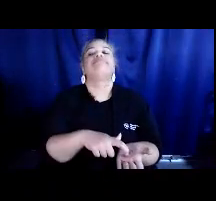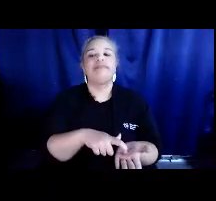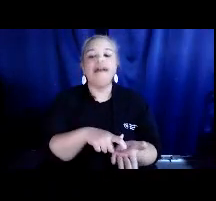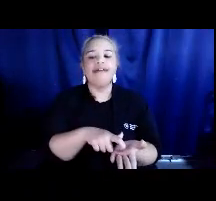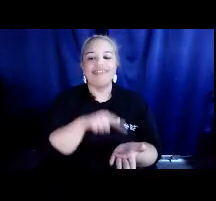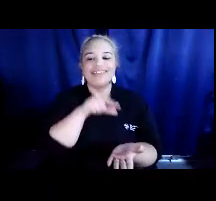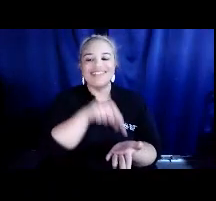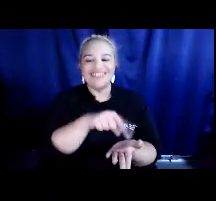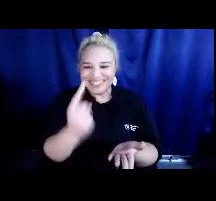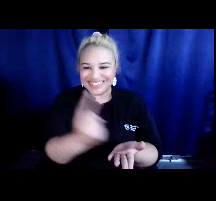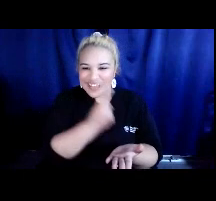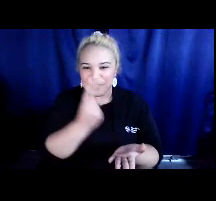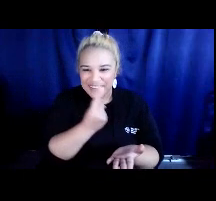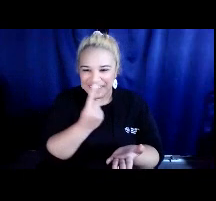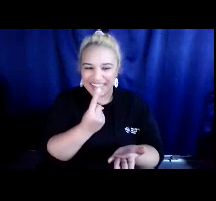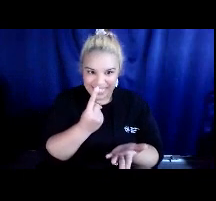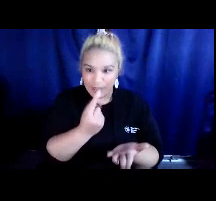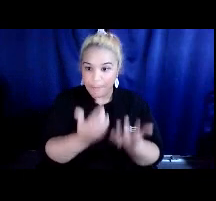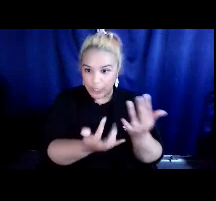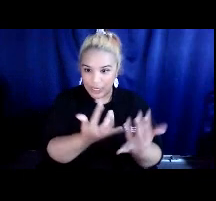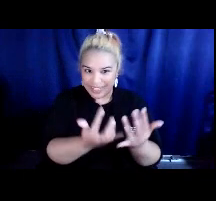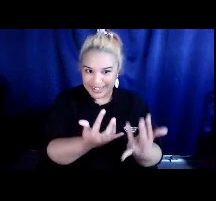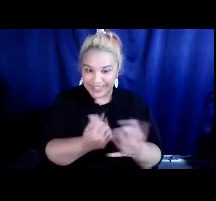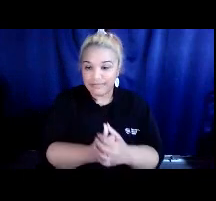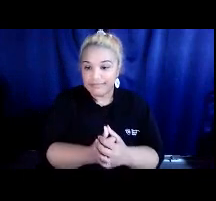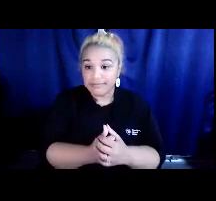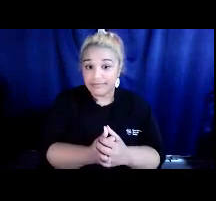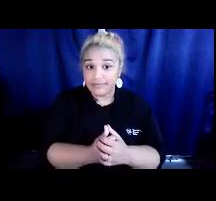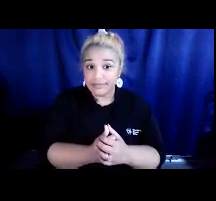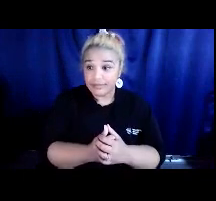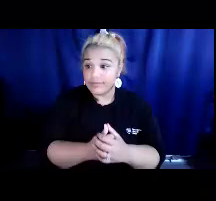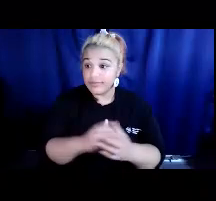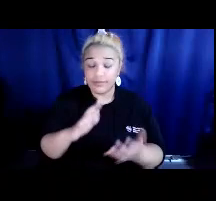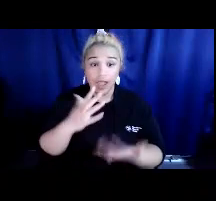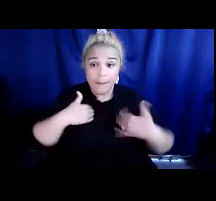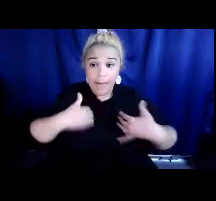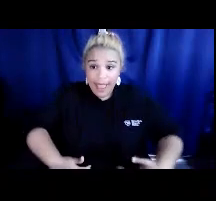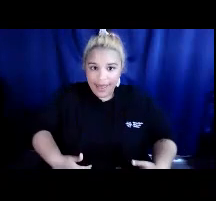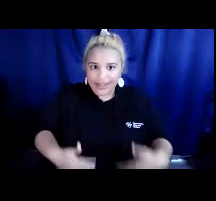push, pull, squeeze, and twist objects to understand our position in space.